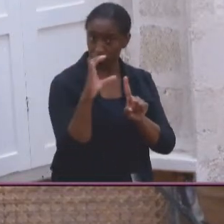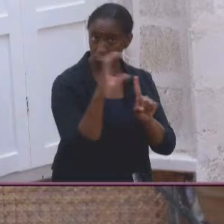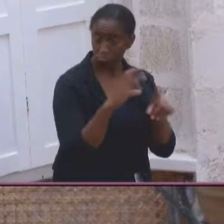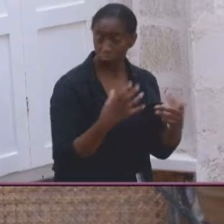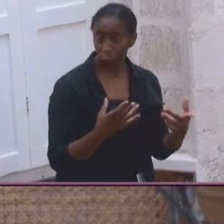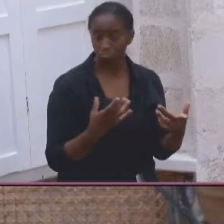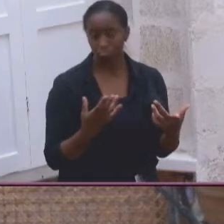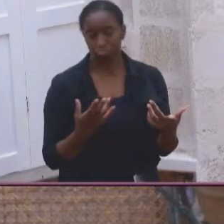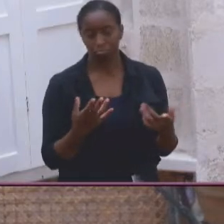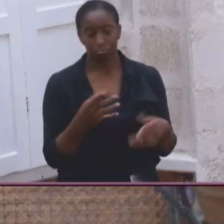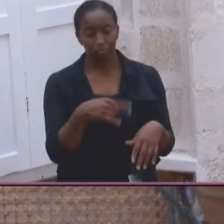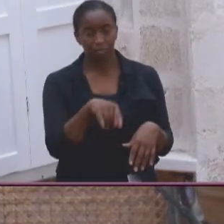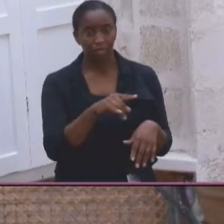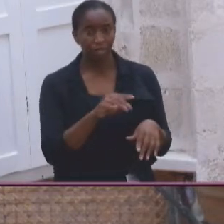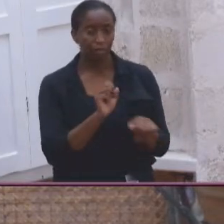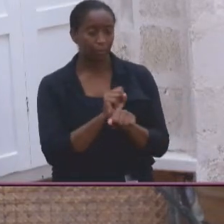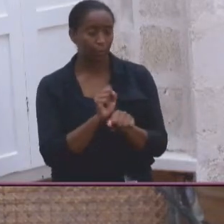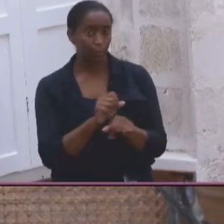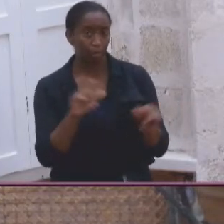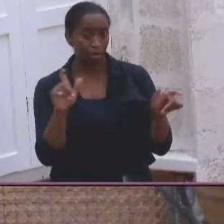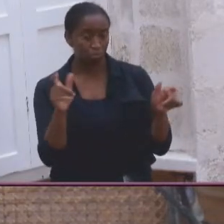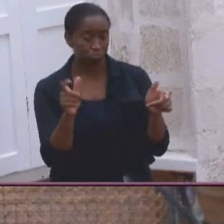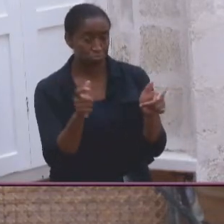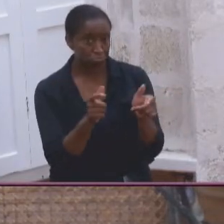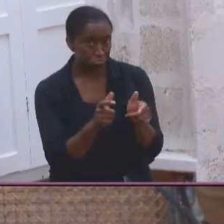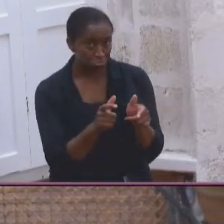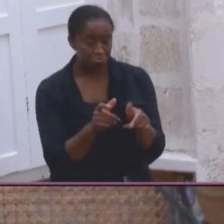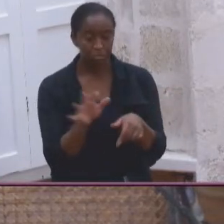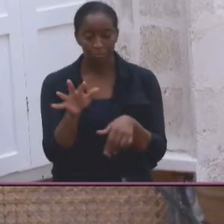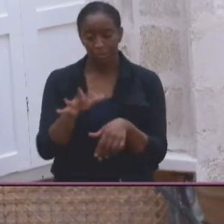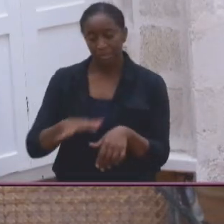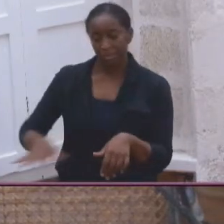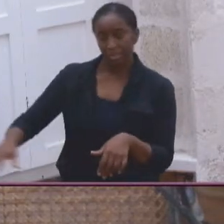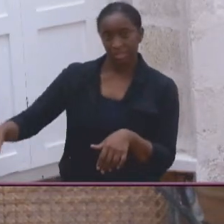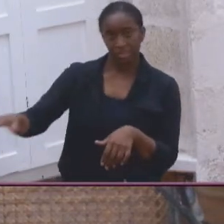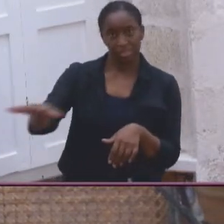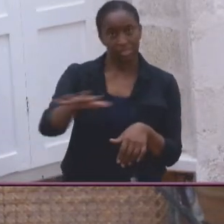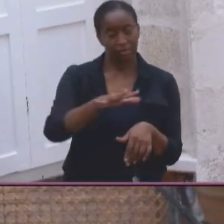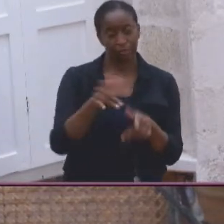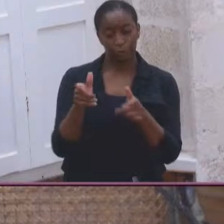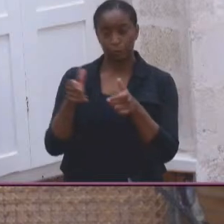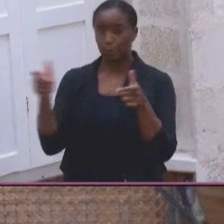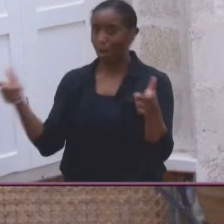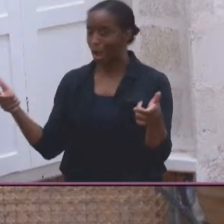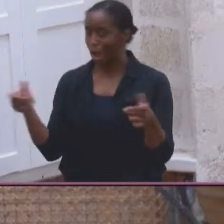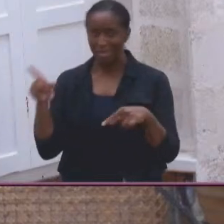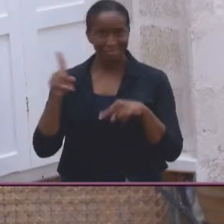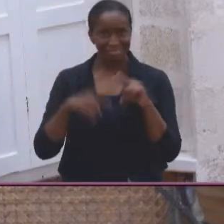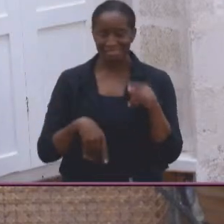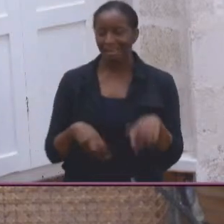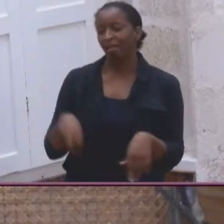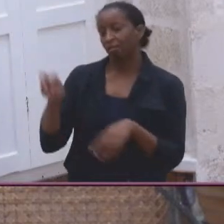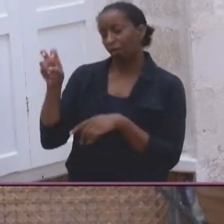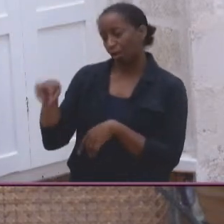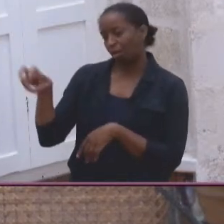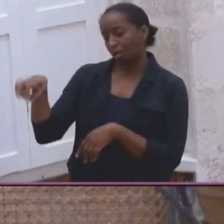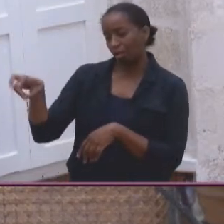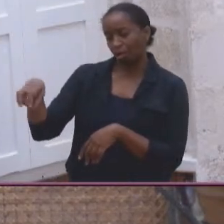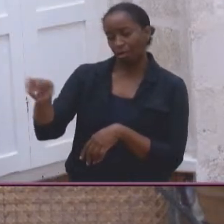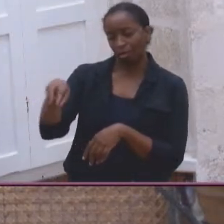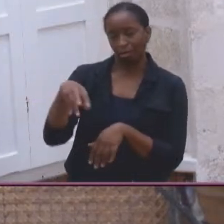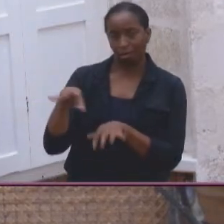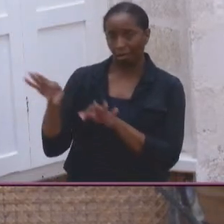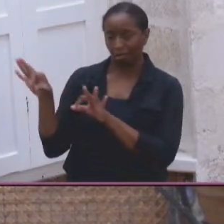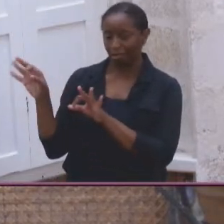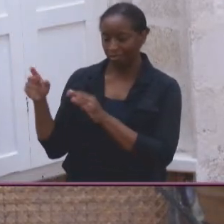and the communities which they are responsible for with the frequency at which they have been able to do that before?